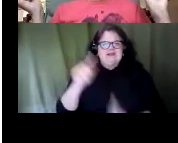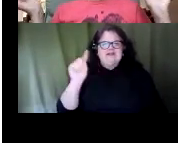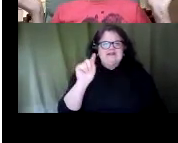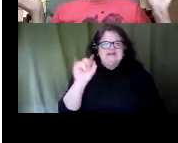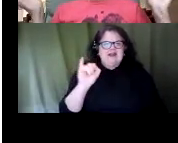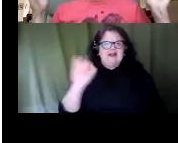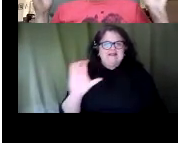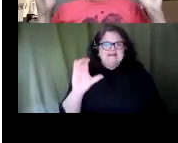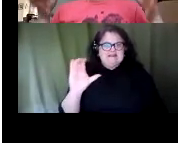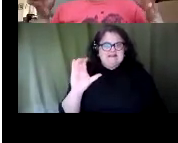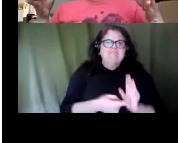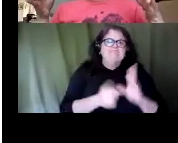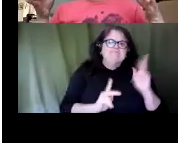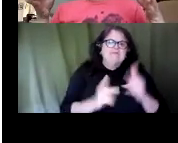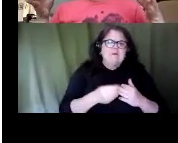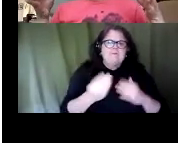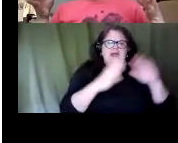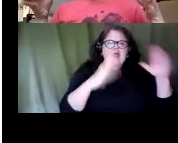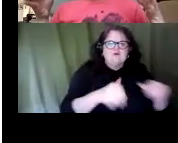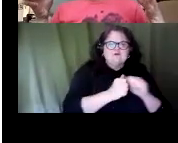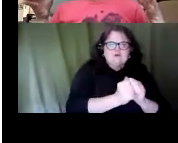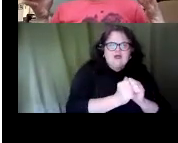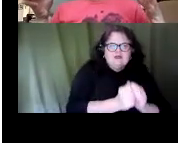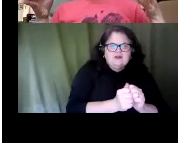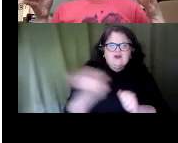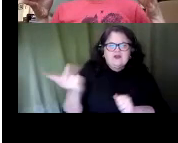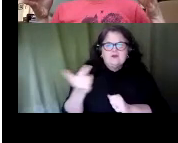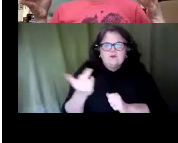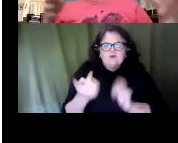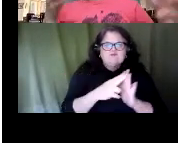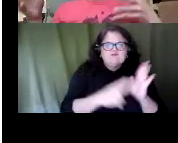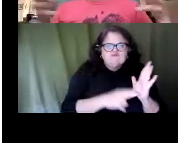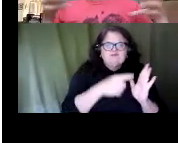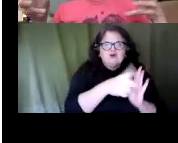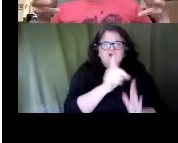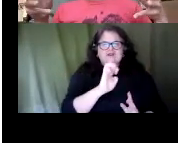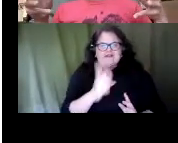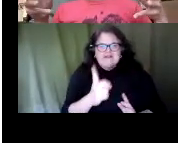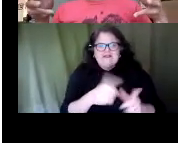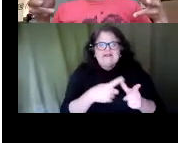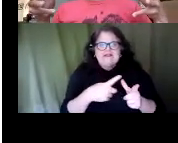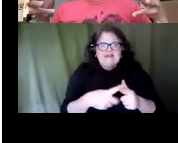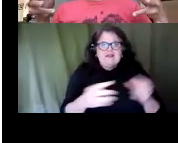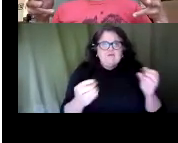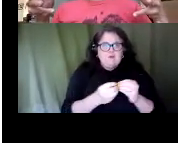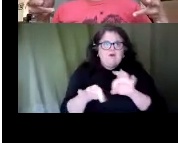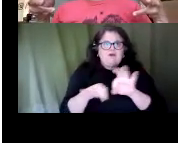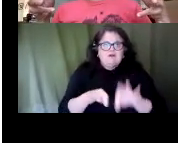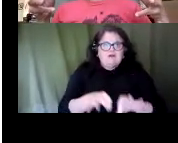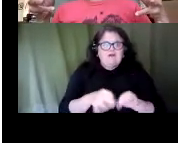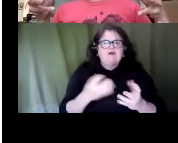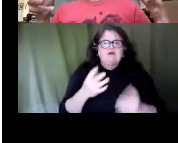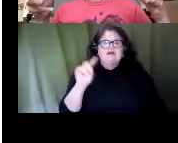people buy a home together, they're both on the deed. They will then further define their relationship to the land through what's called